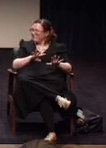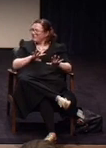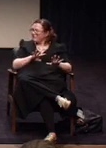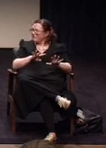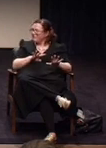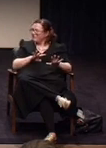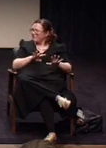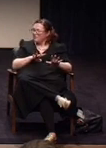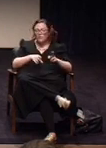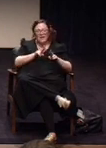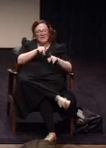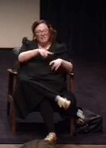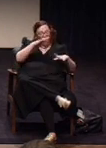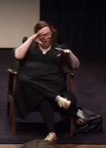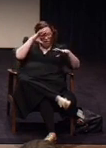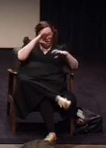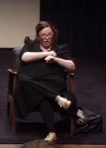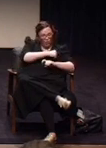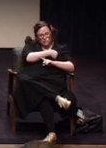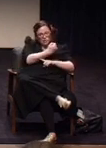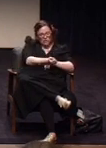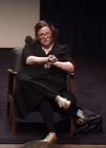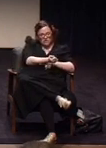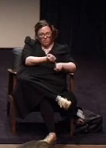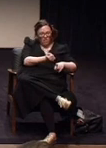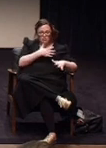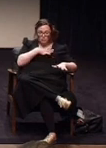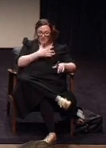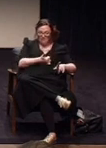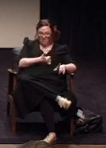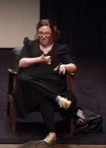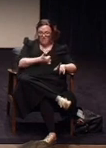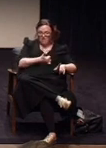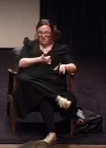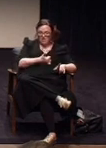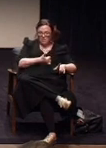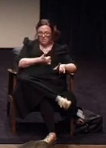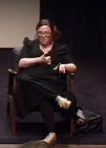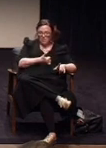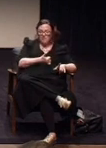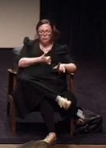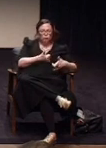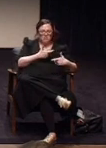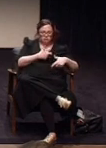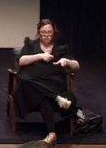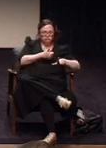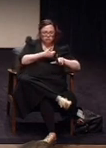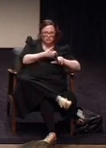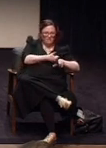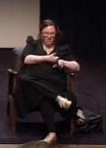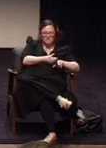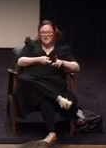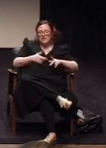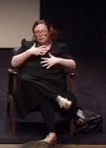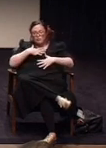he or she is unconscious, but not any problem with the breathing. But if there would be a problem with the breathing, we